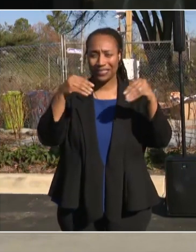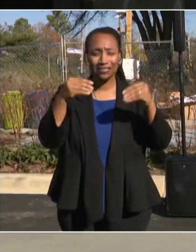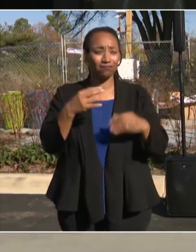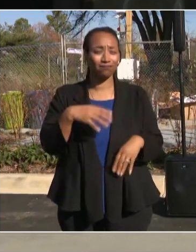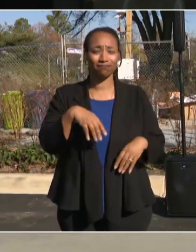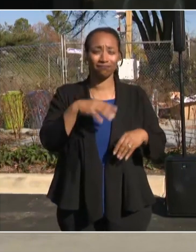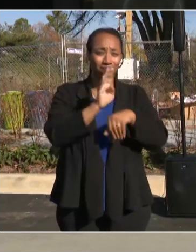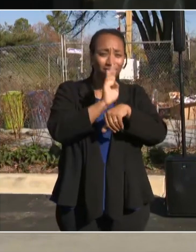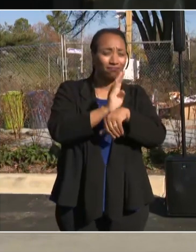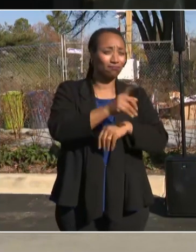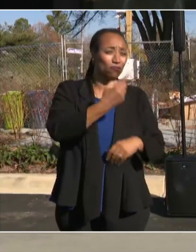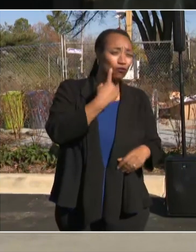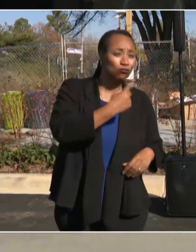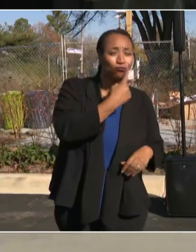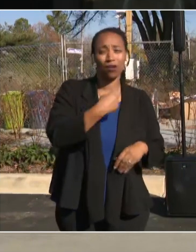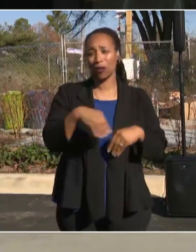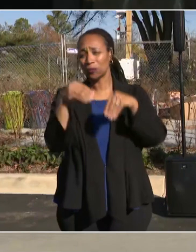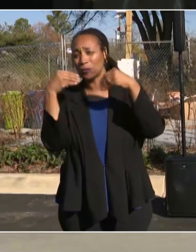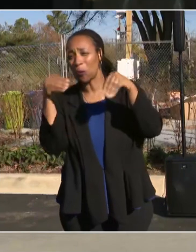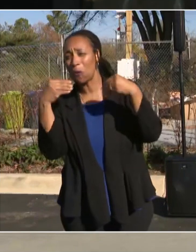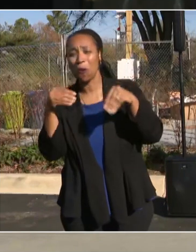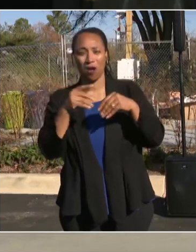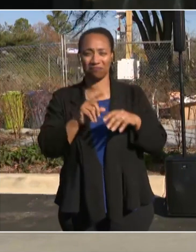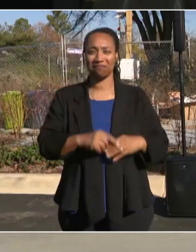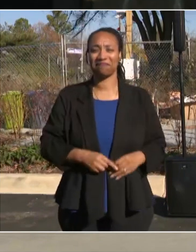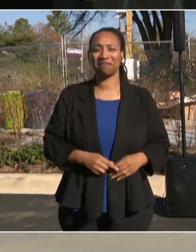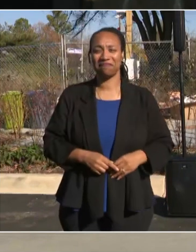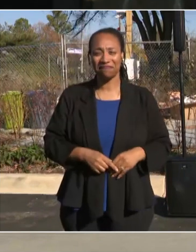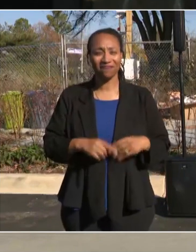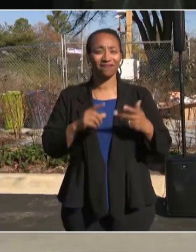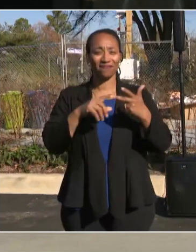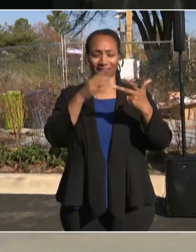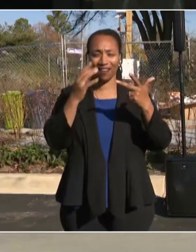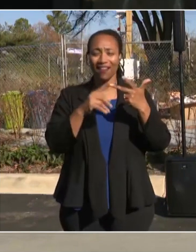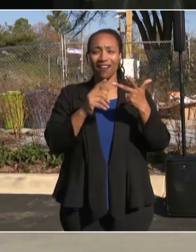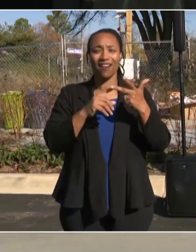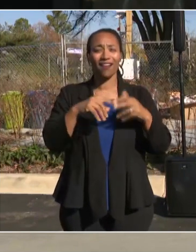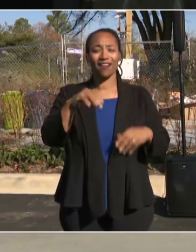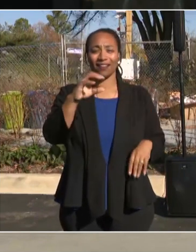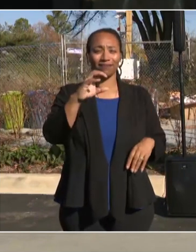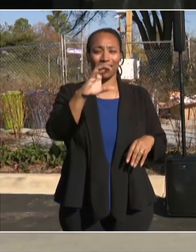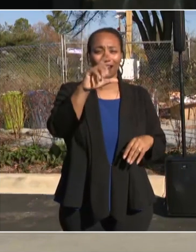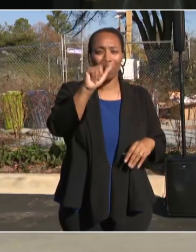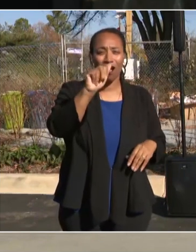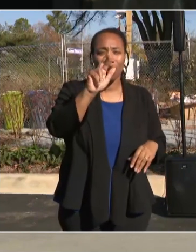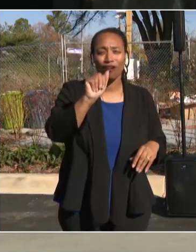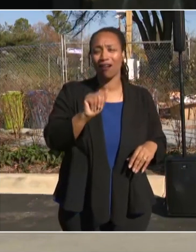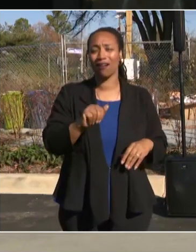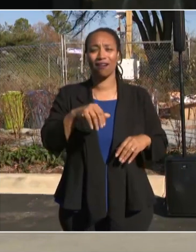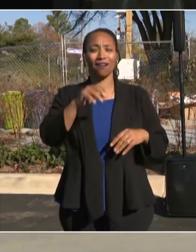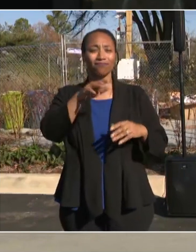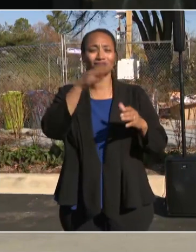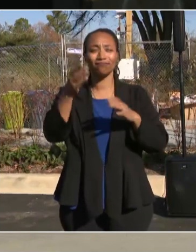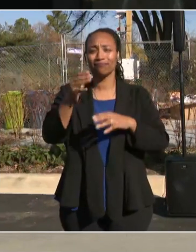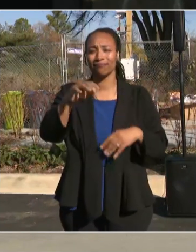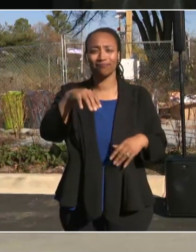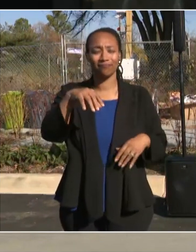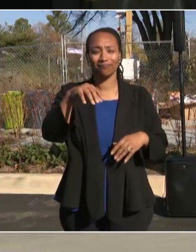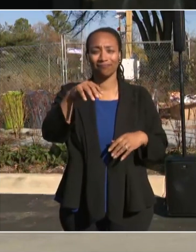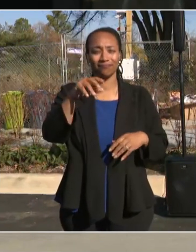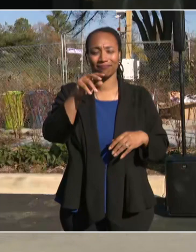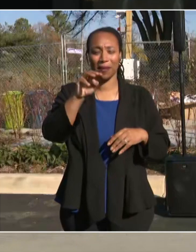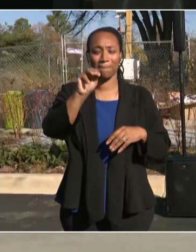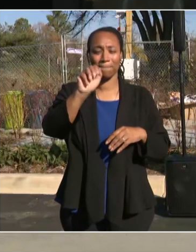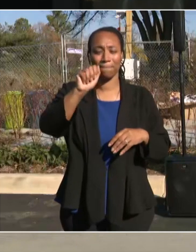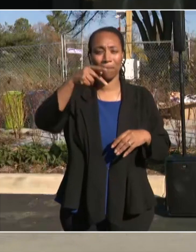Flats. All of those things we've been able to do together, and it's a testament to having a vision. Without vision, the